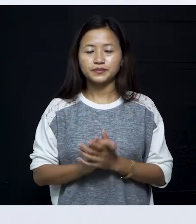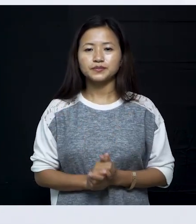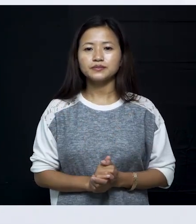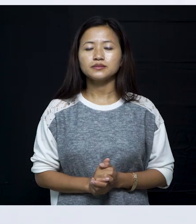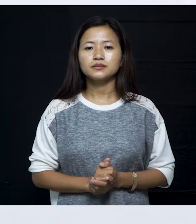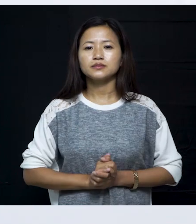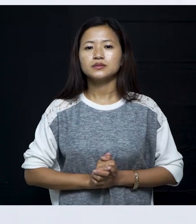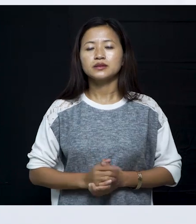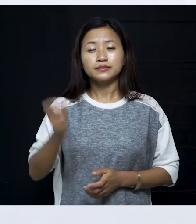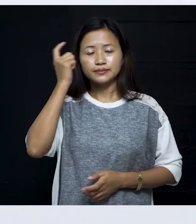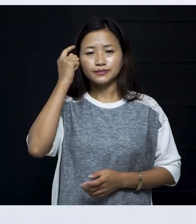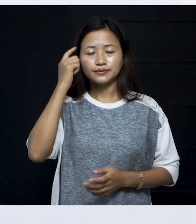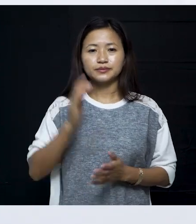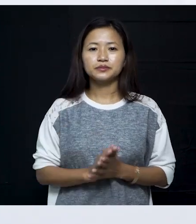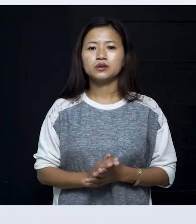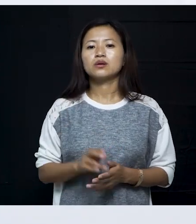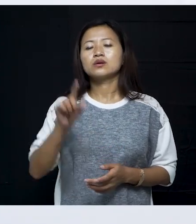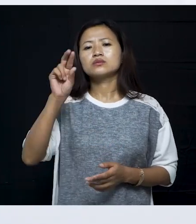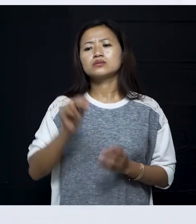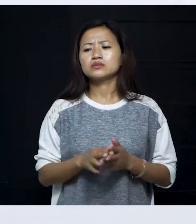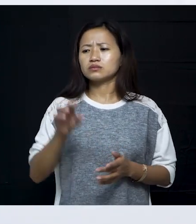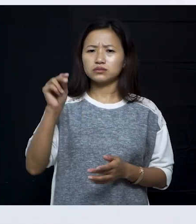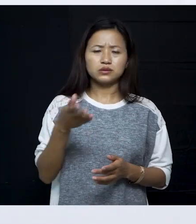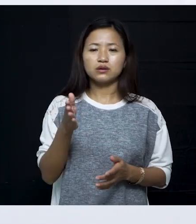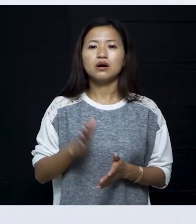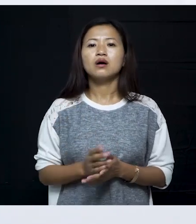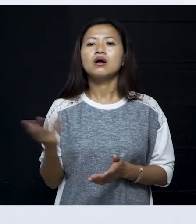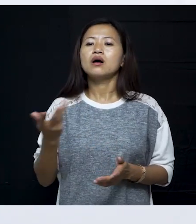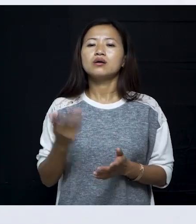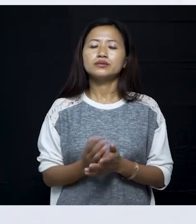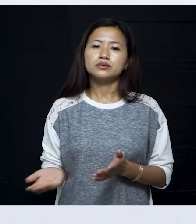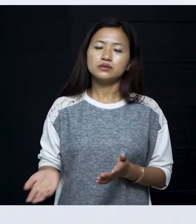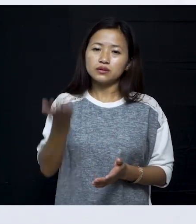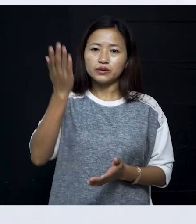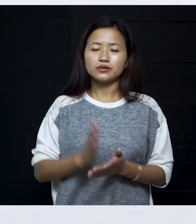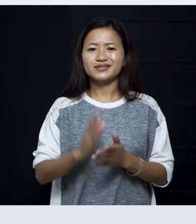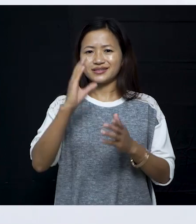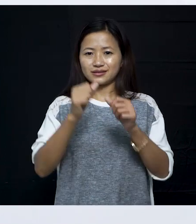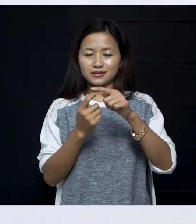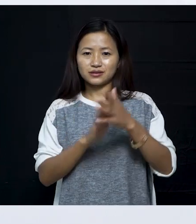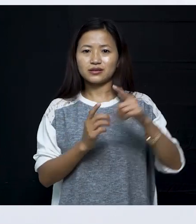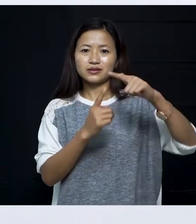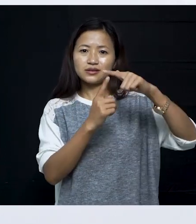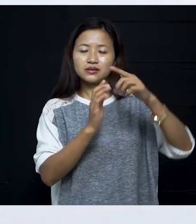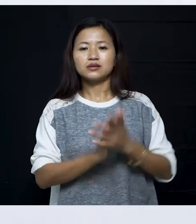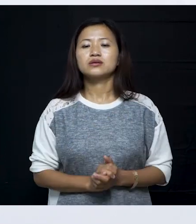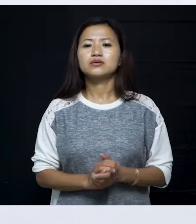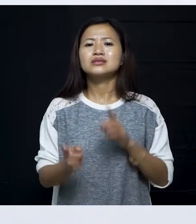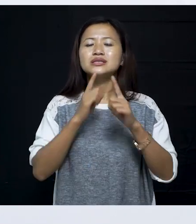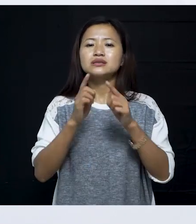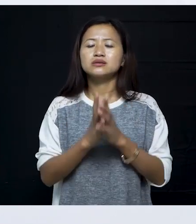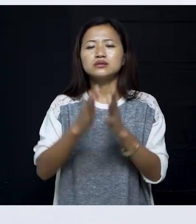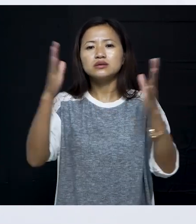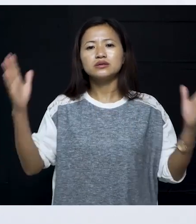you are thinking that, oh no, but I still do not know how to come up with a very catchy title, remember, we have already discussed